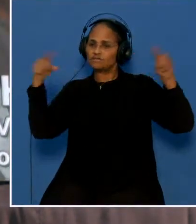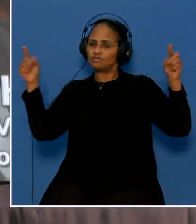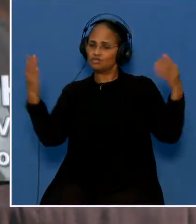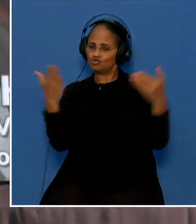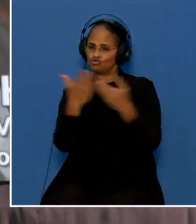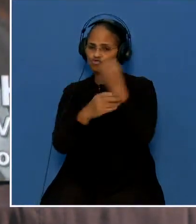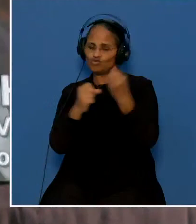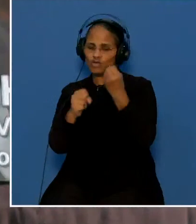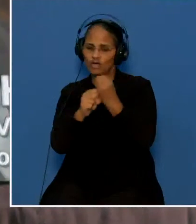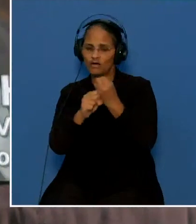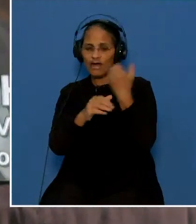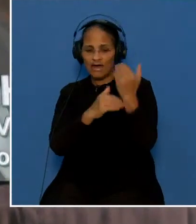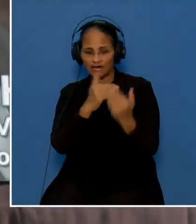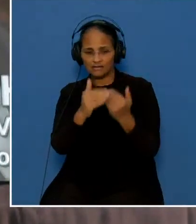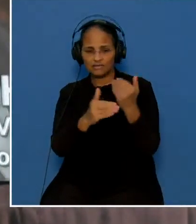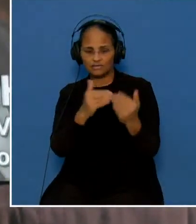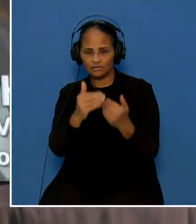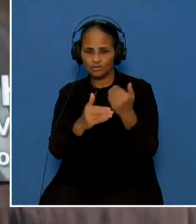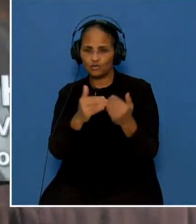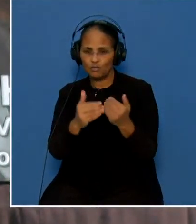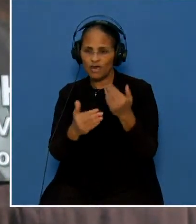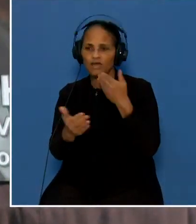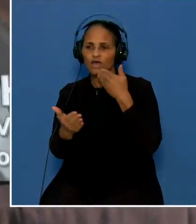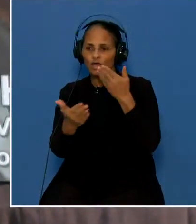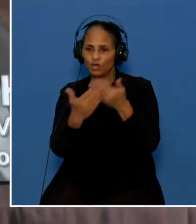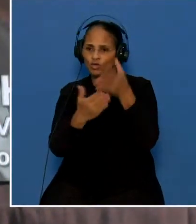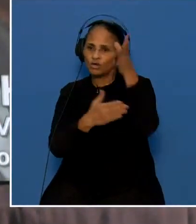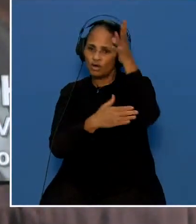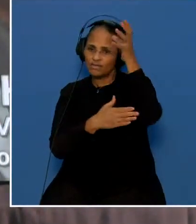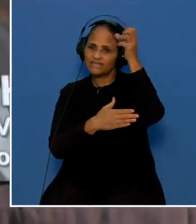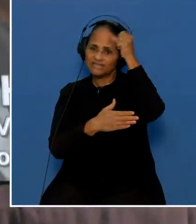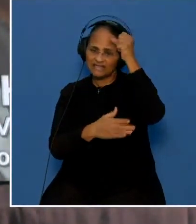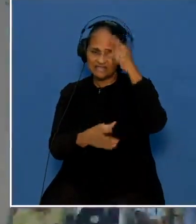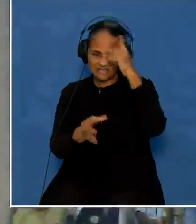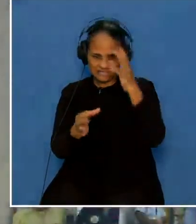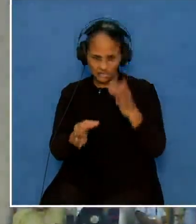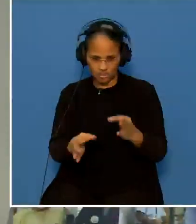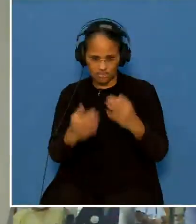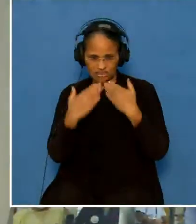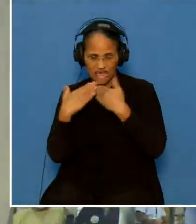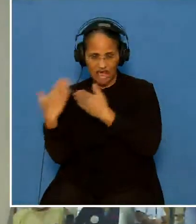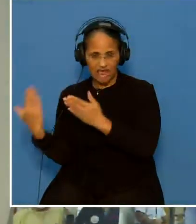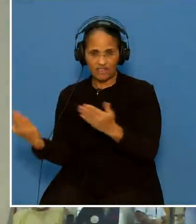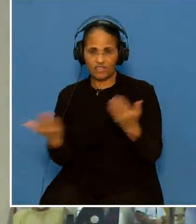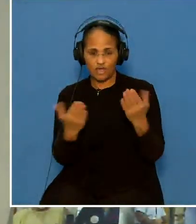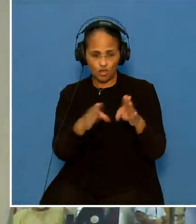and continue to make common sense decisions. Thank you, Bermuda.